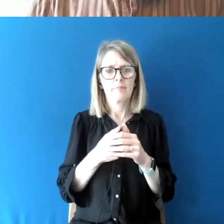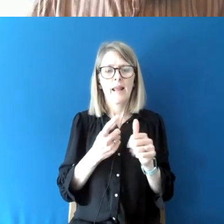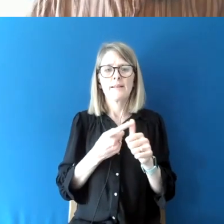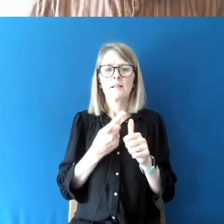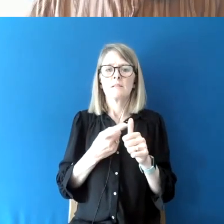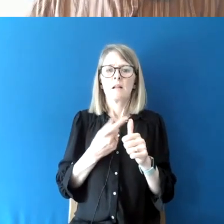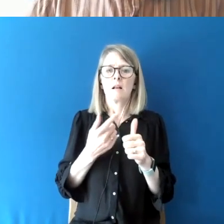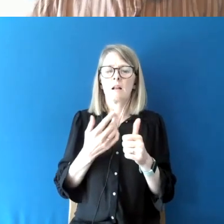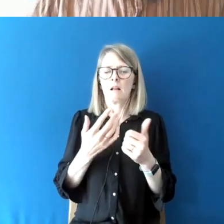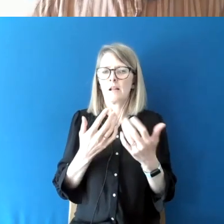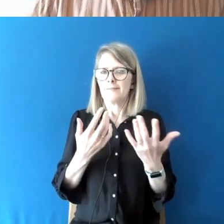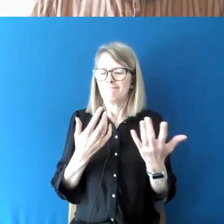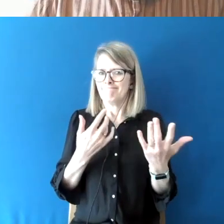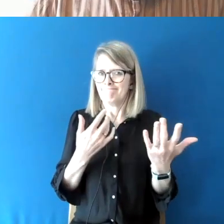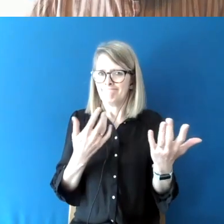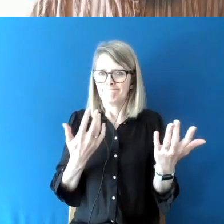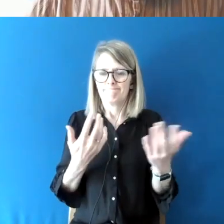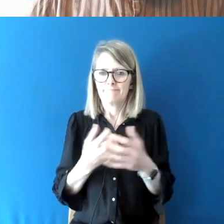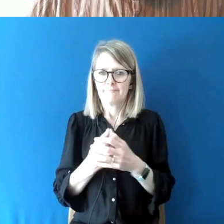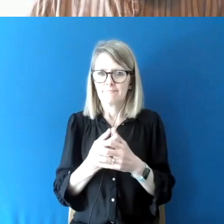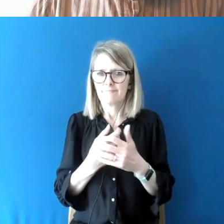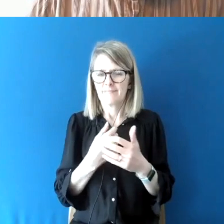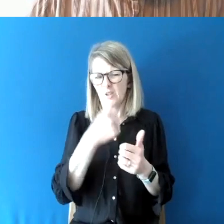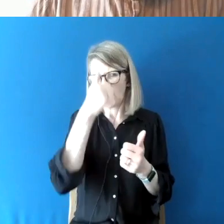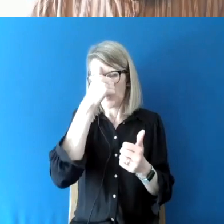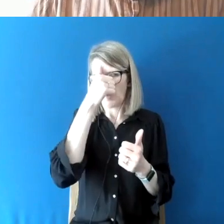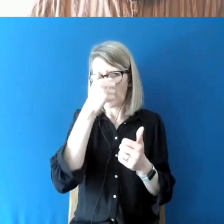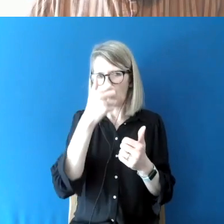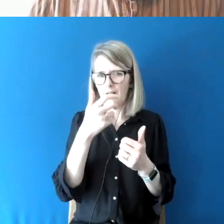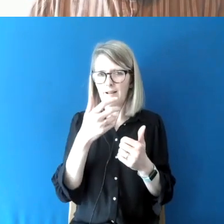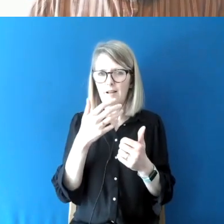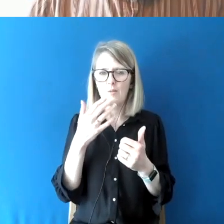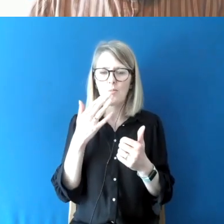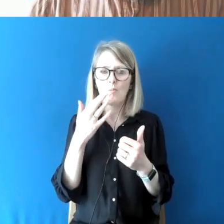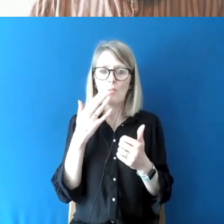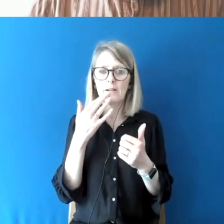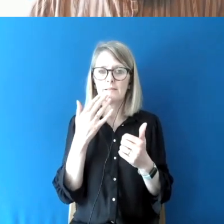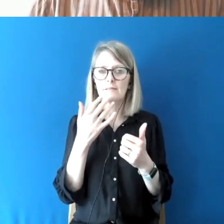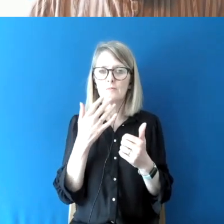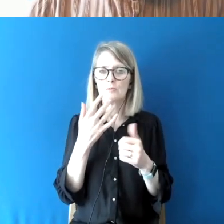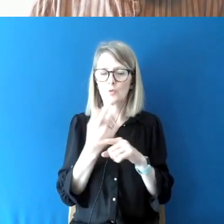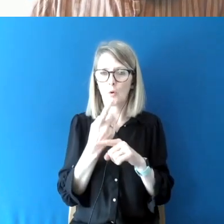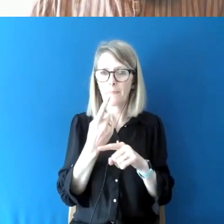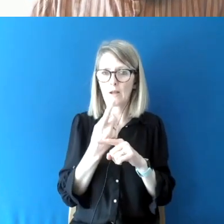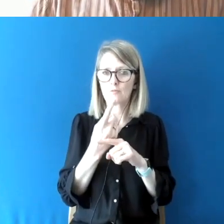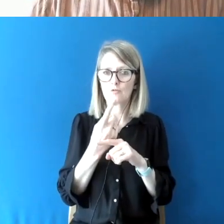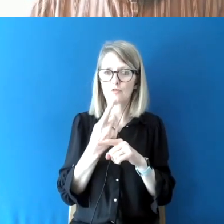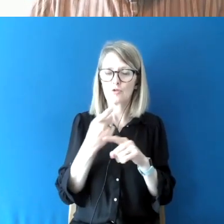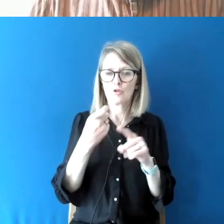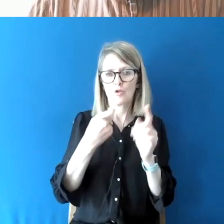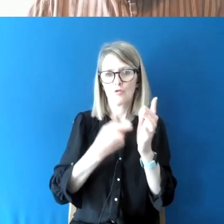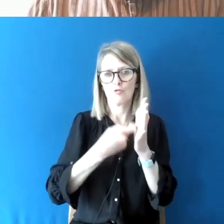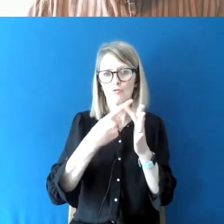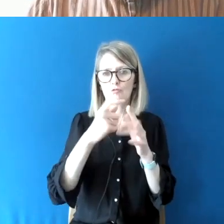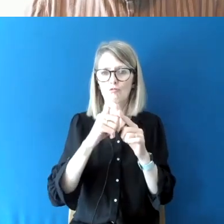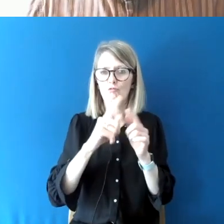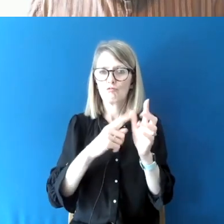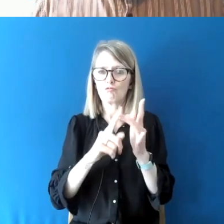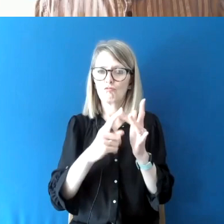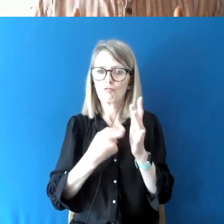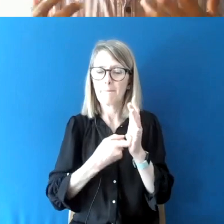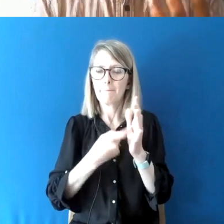very conscious that, you know, the moment we mentioned reparation, it really puts everybody off